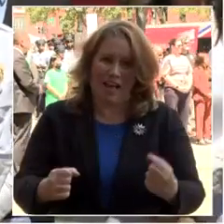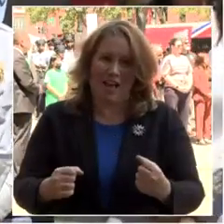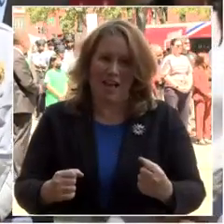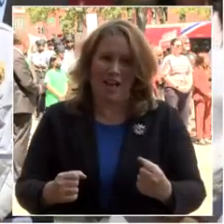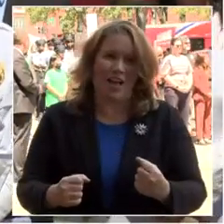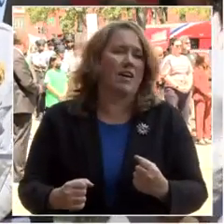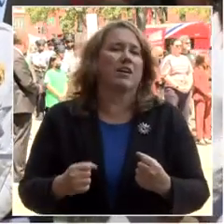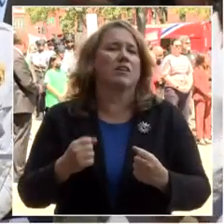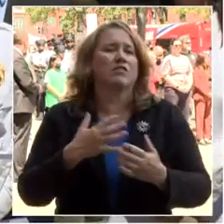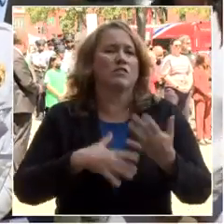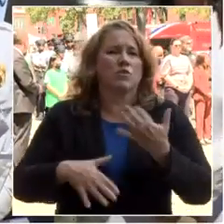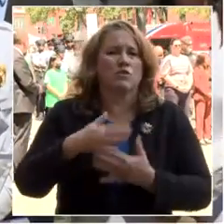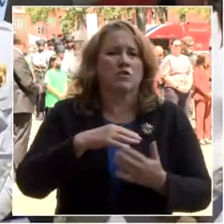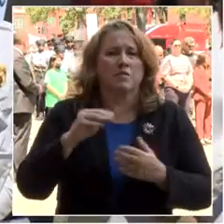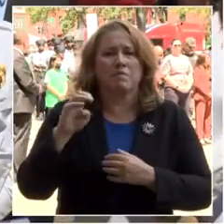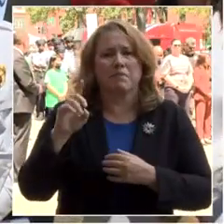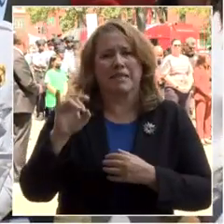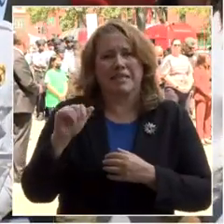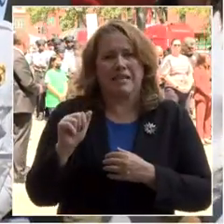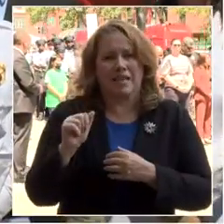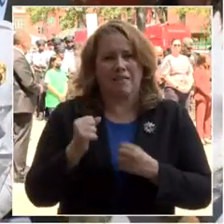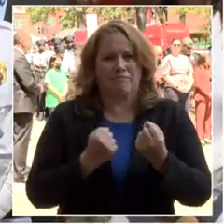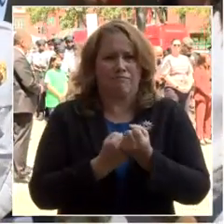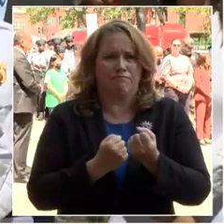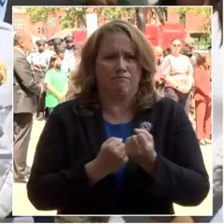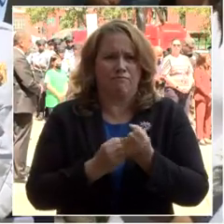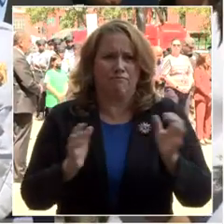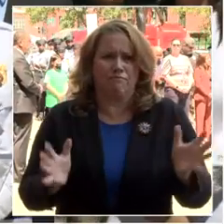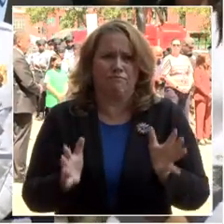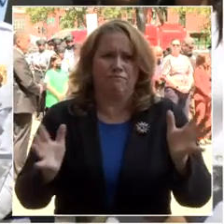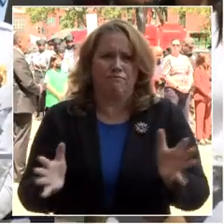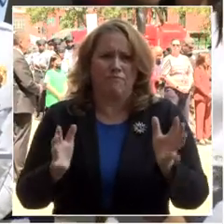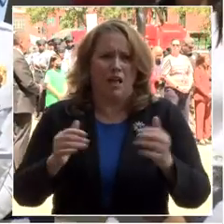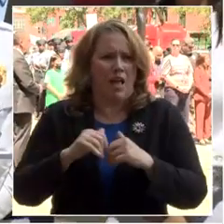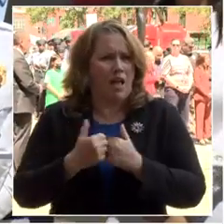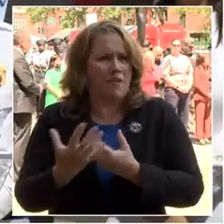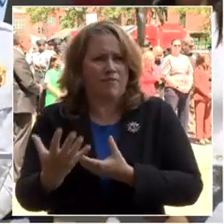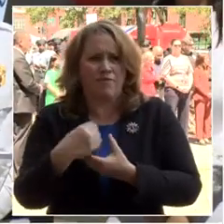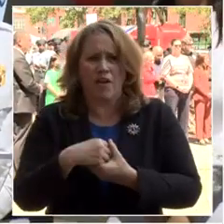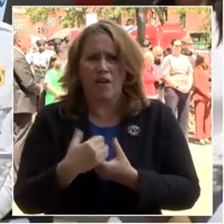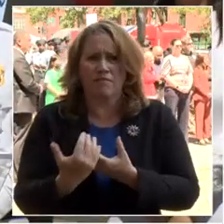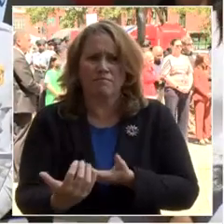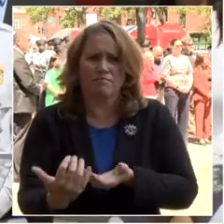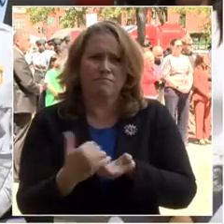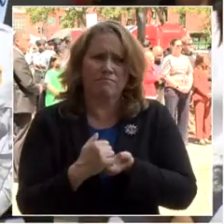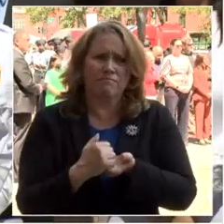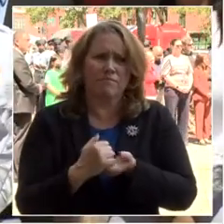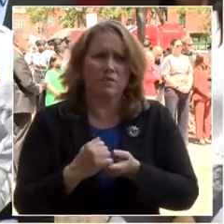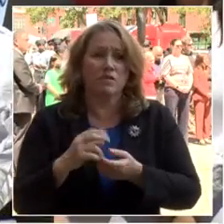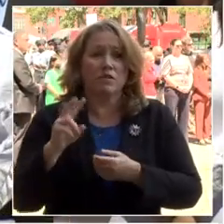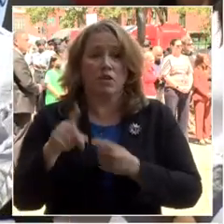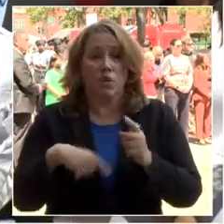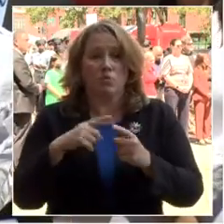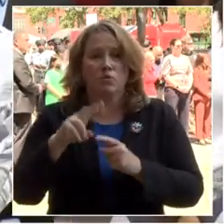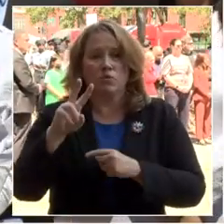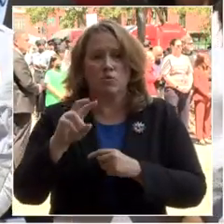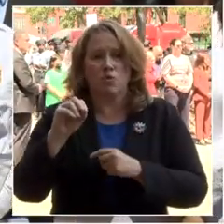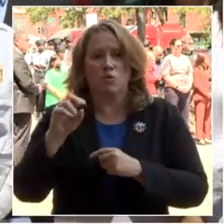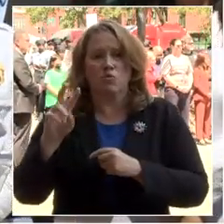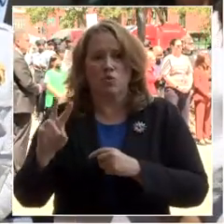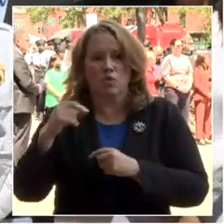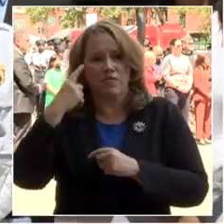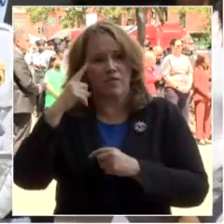presence. For more information and about how you can get involved, please go to 202 for Peace. That's spelled out